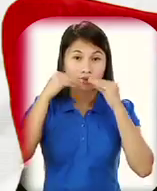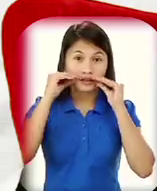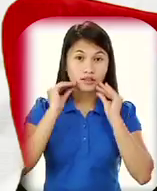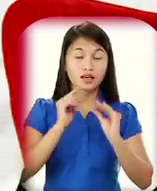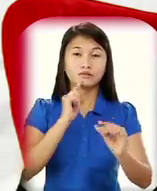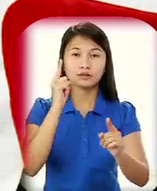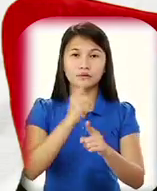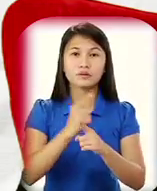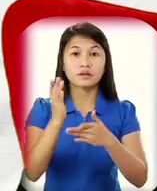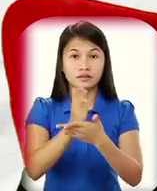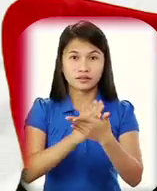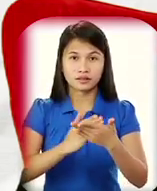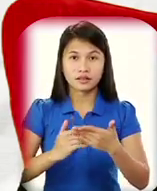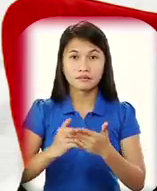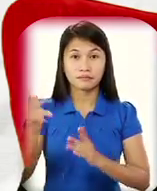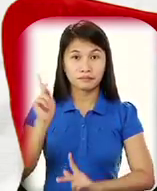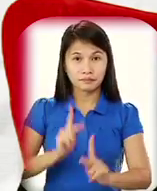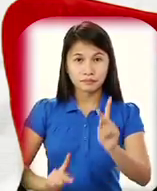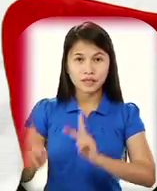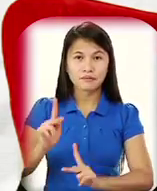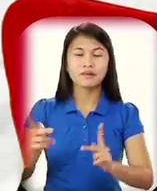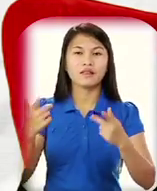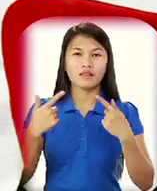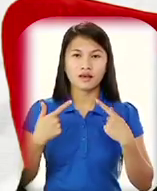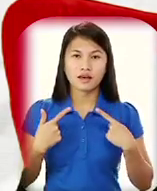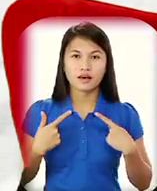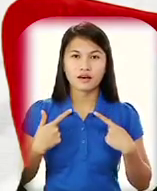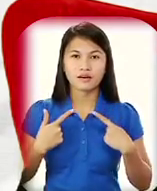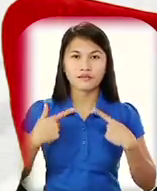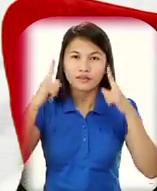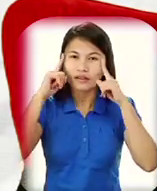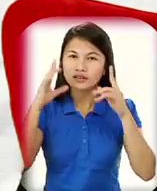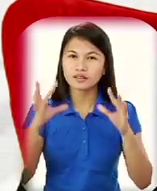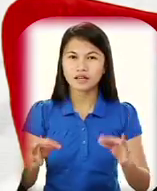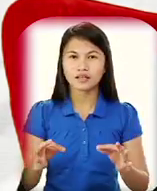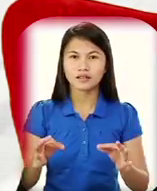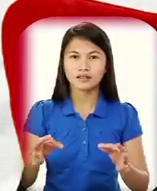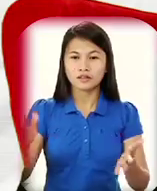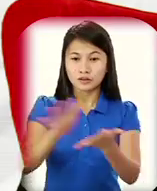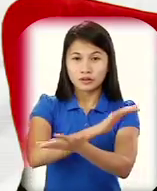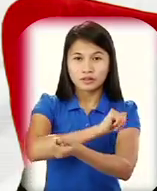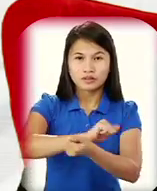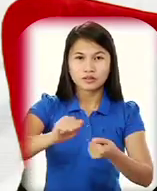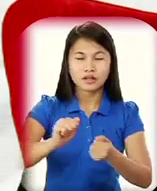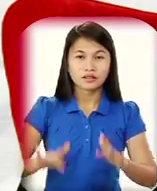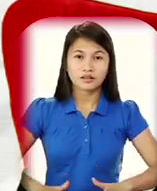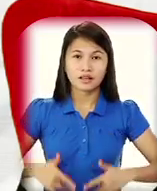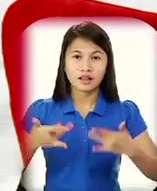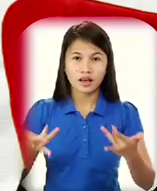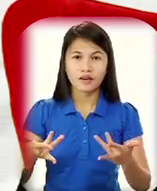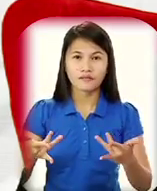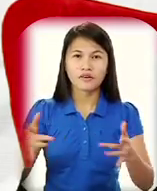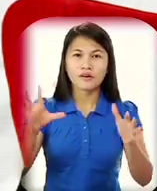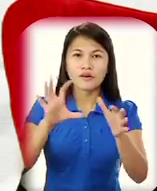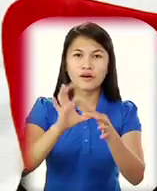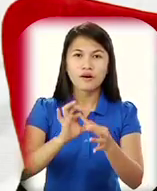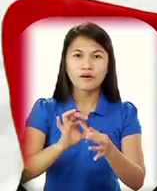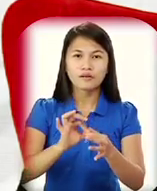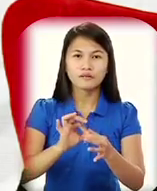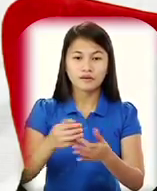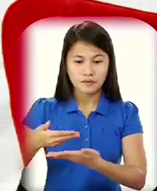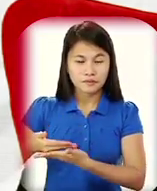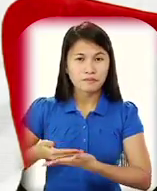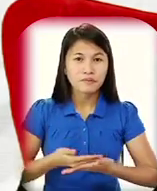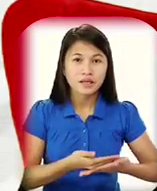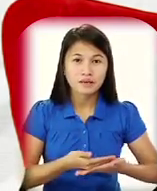sad reality too, some people have decided to destroy the lives of the